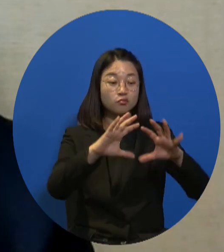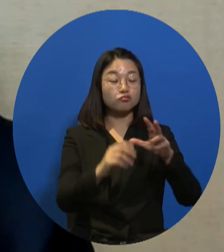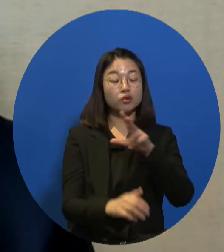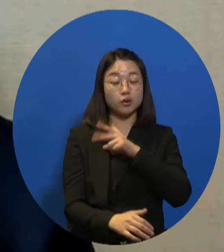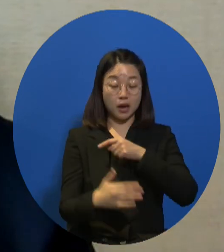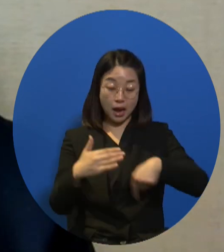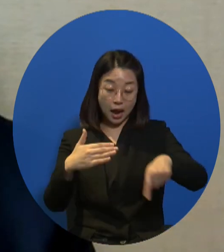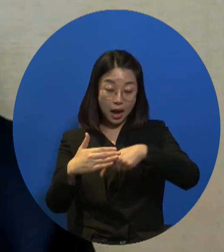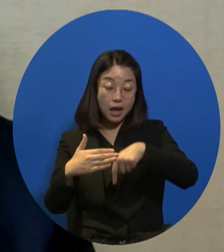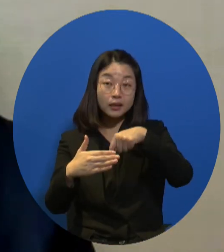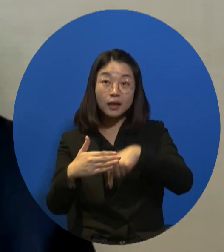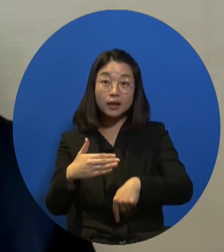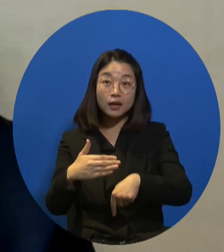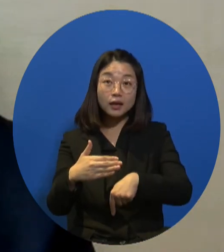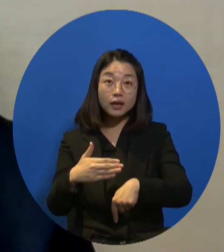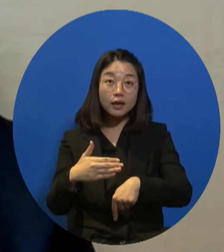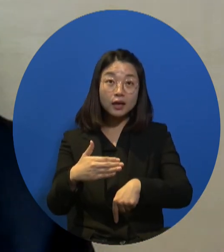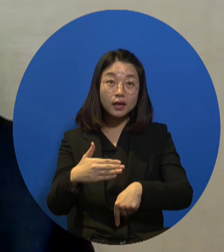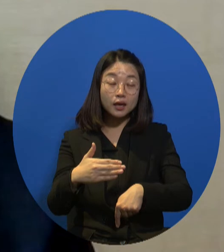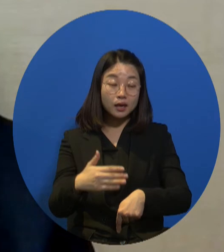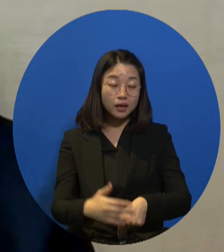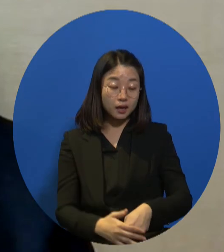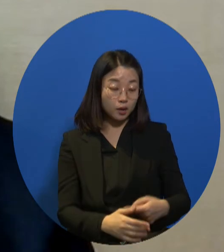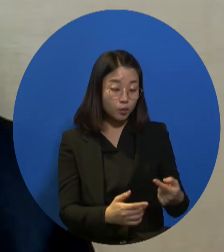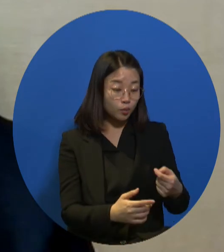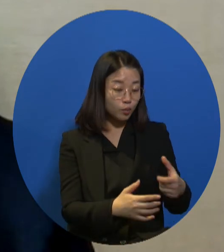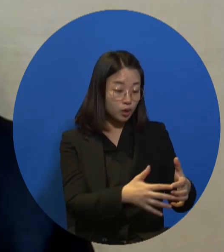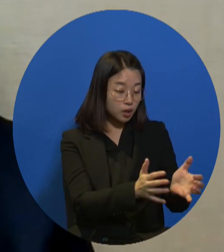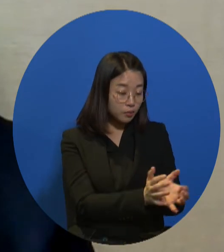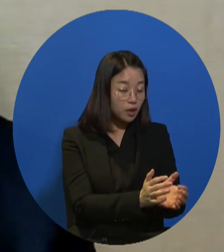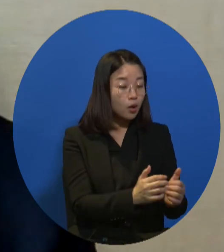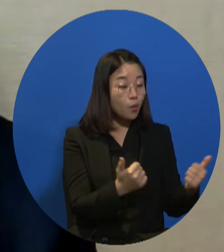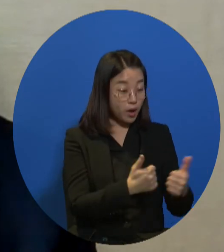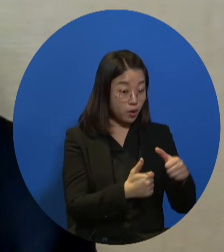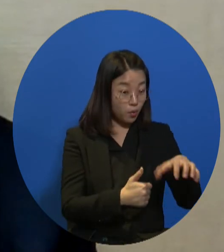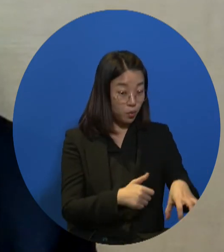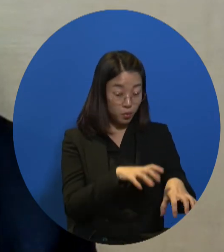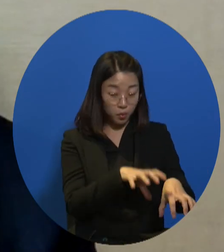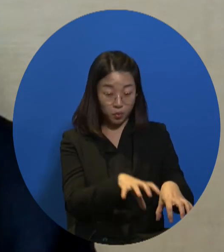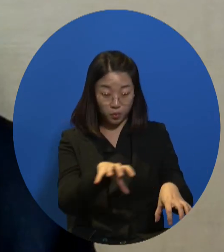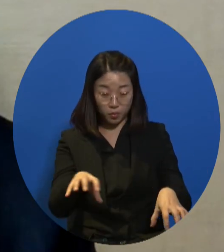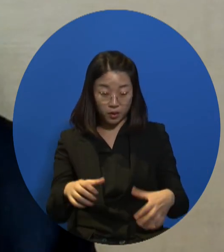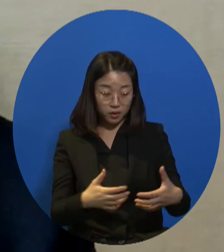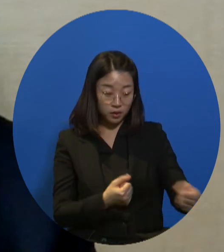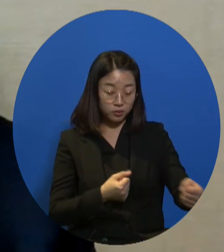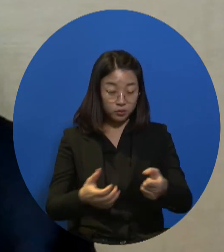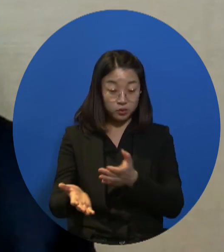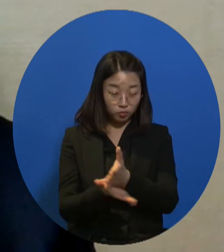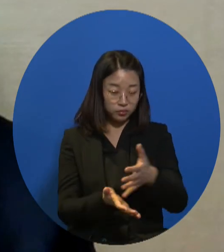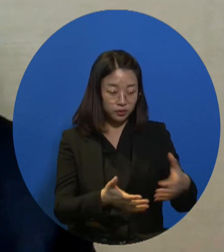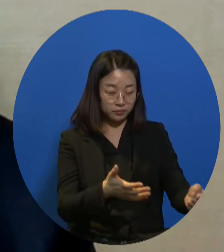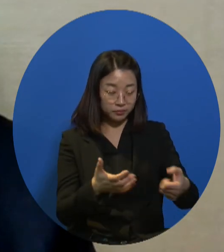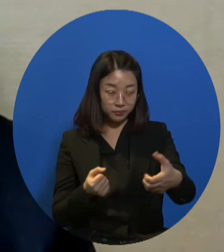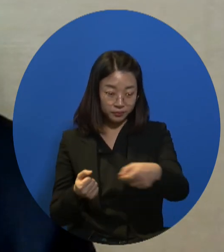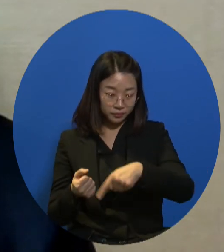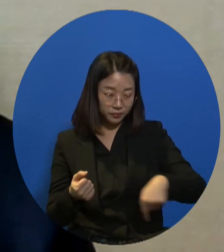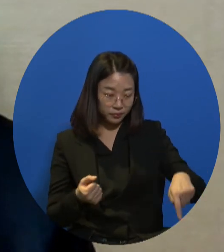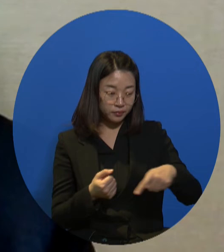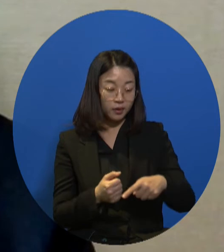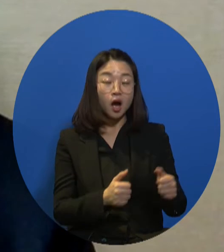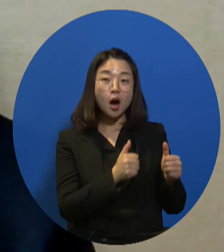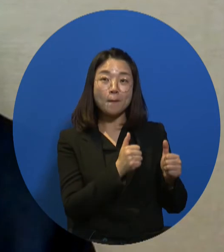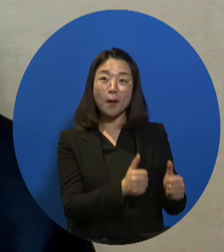another idea is to create a subcommittee under the Judiciary Committee of the National Assembly,